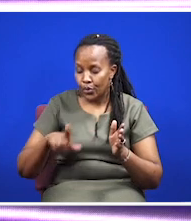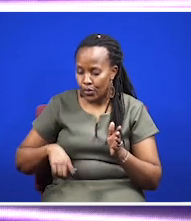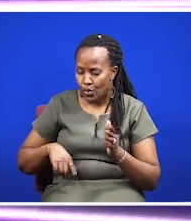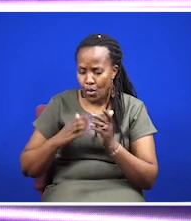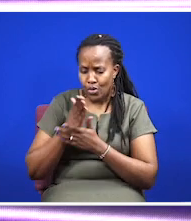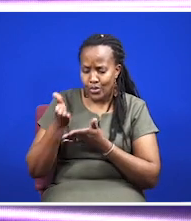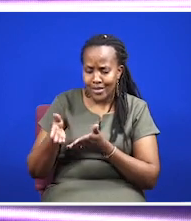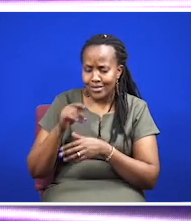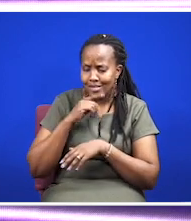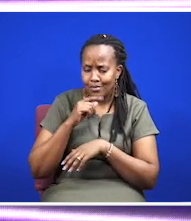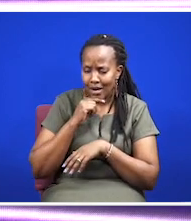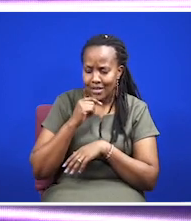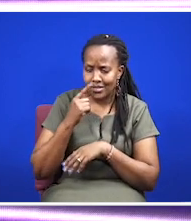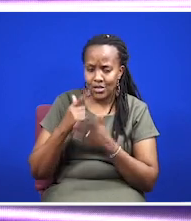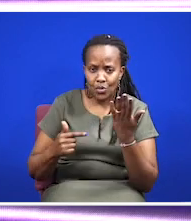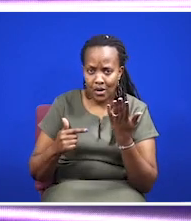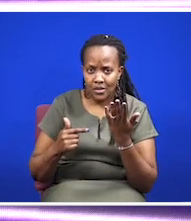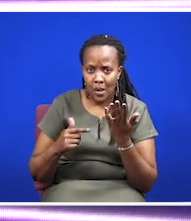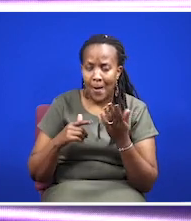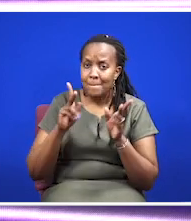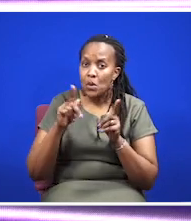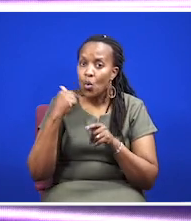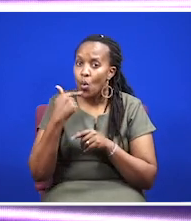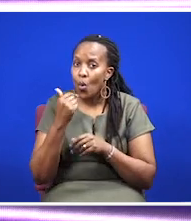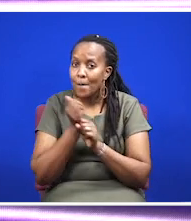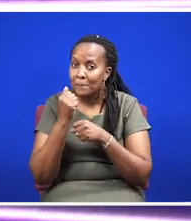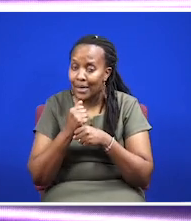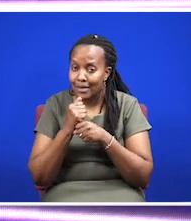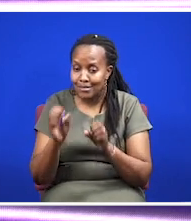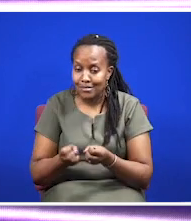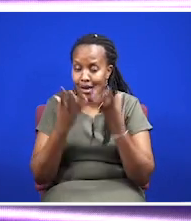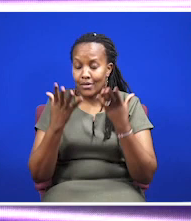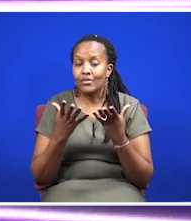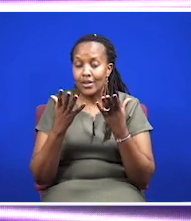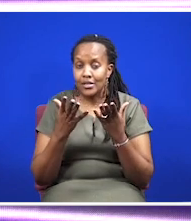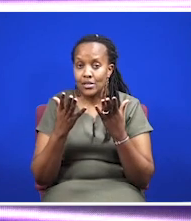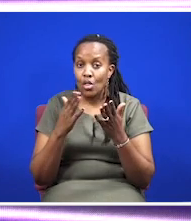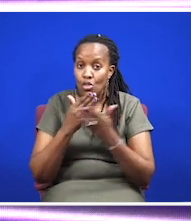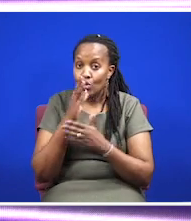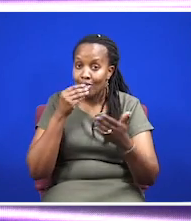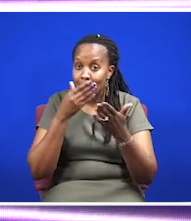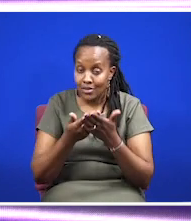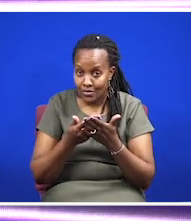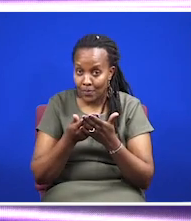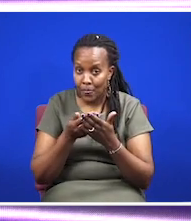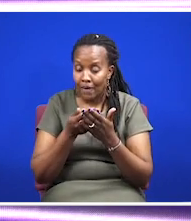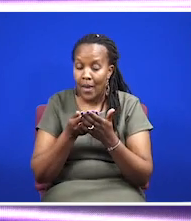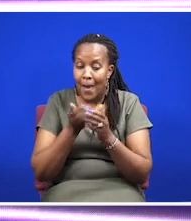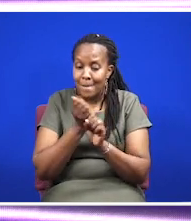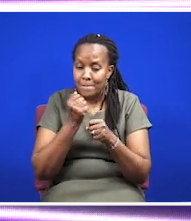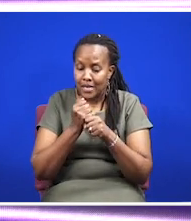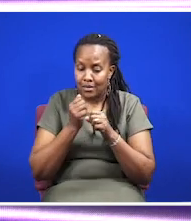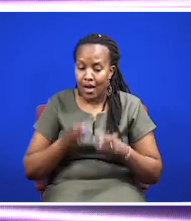that none but those who make sacrifices of thanksgiving and set their lives right with God